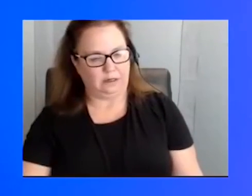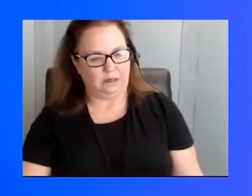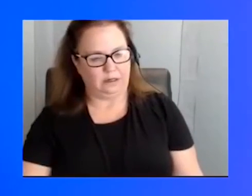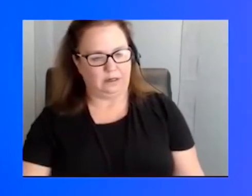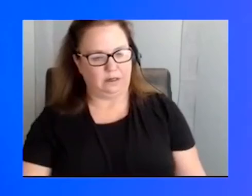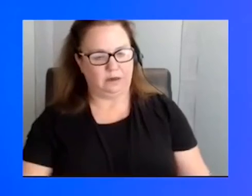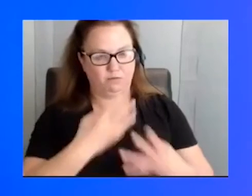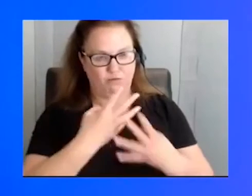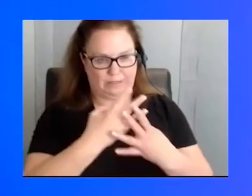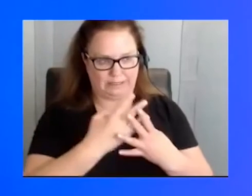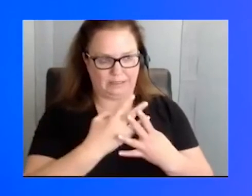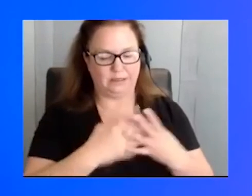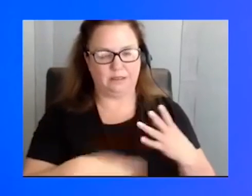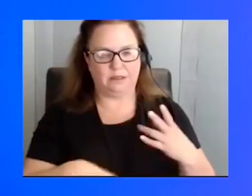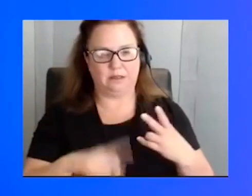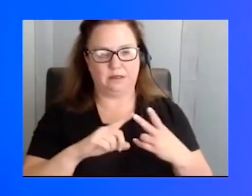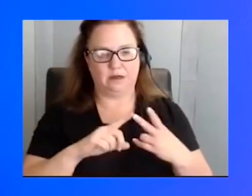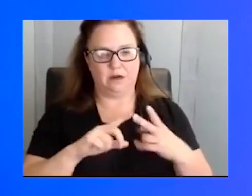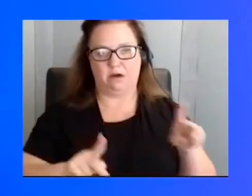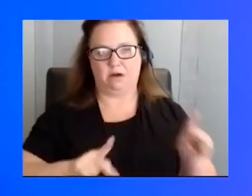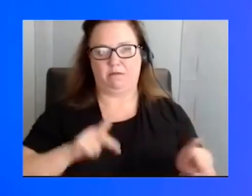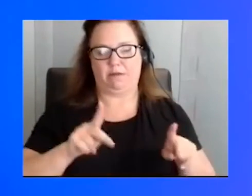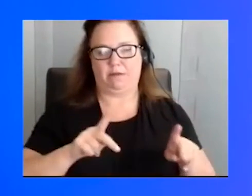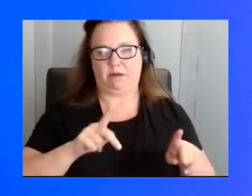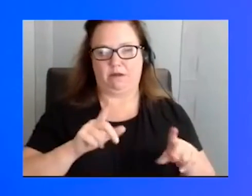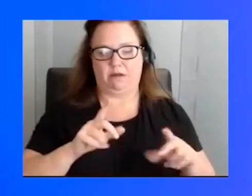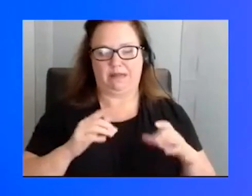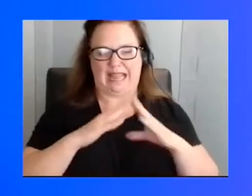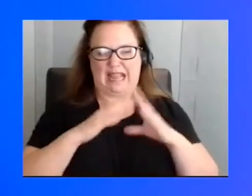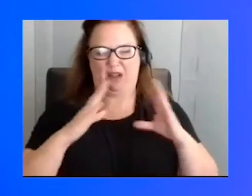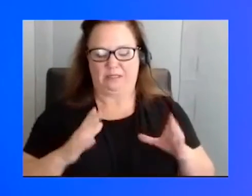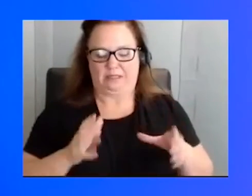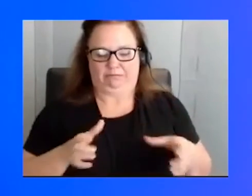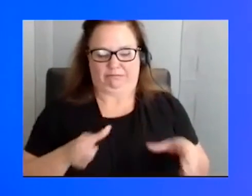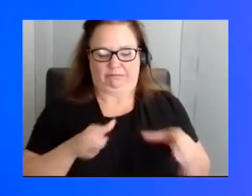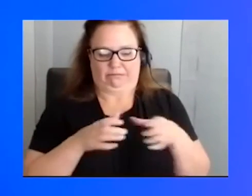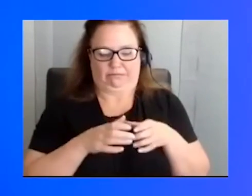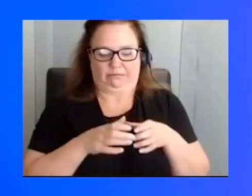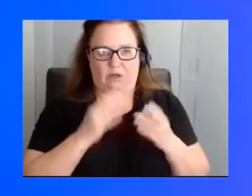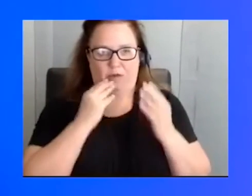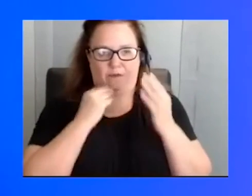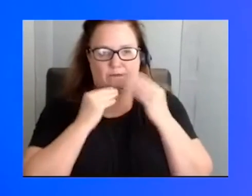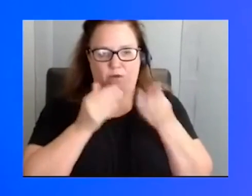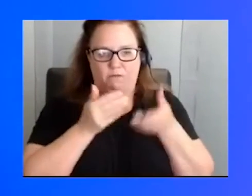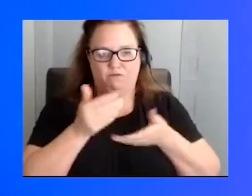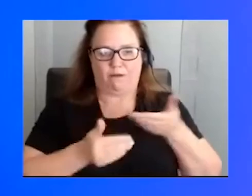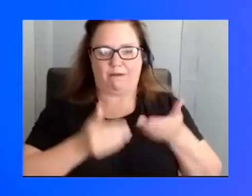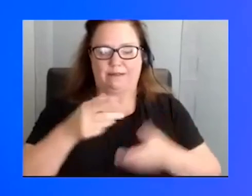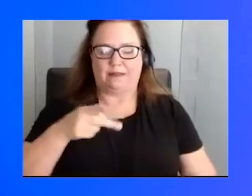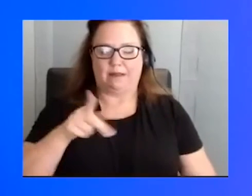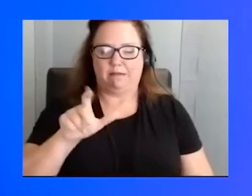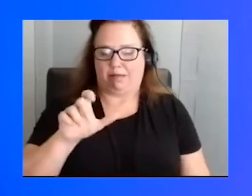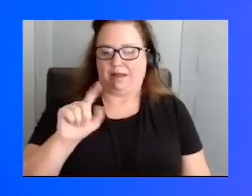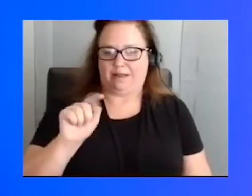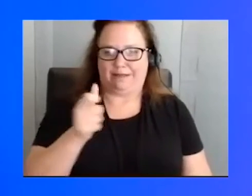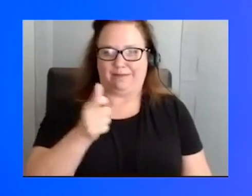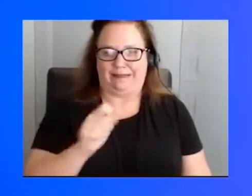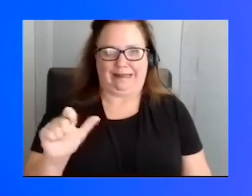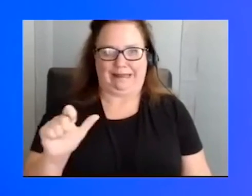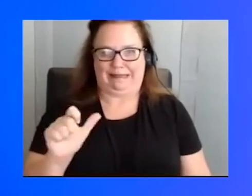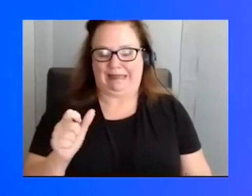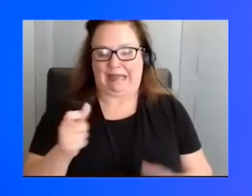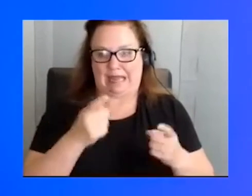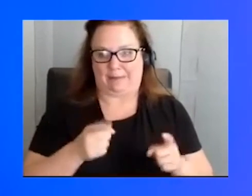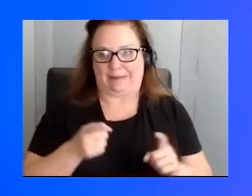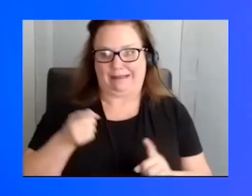prisons or where people are really housed close together, or it's because of the food processing plants. If there's anything like that going on in those counties, that could have a